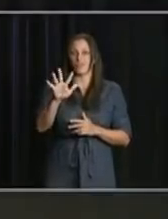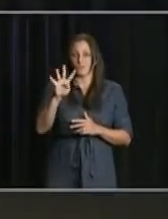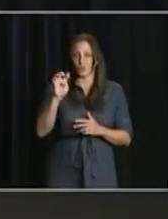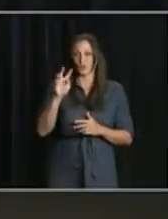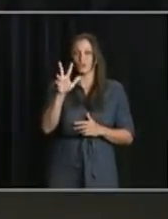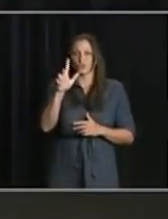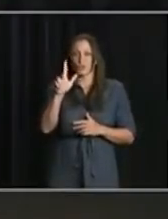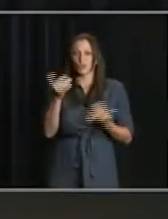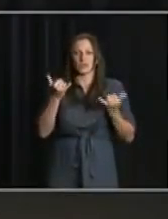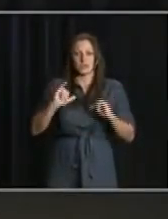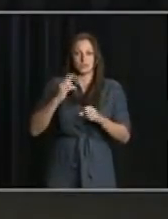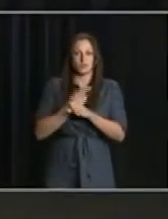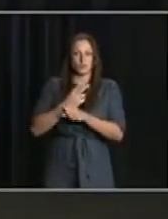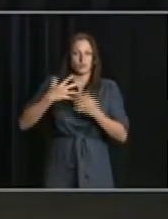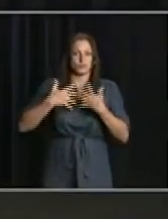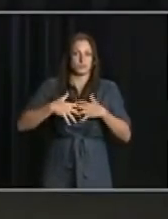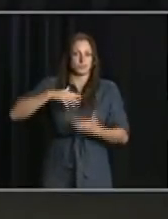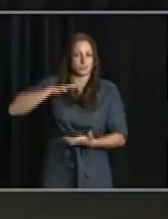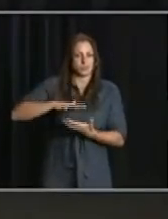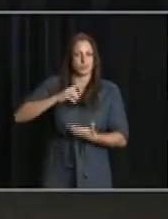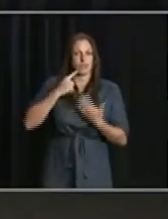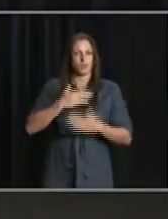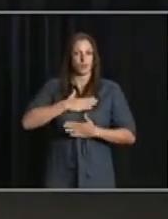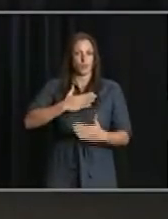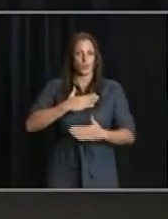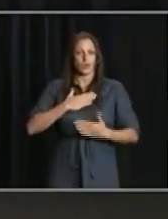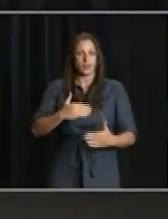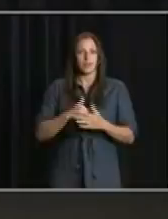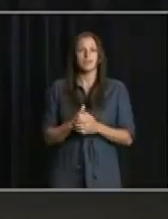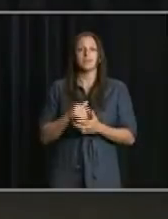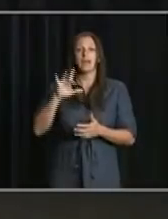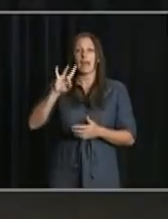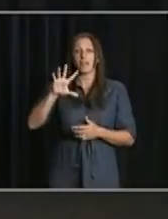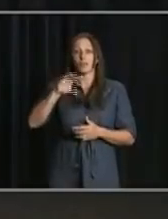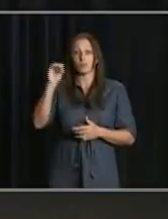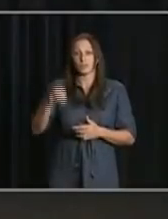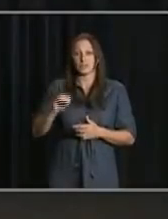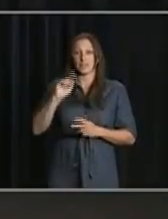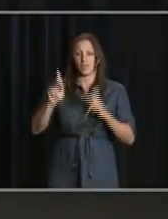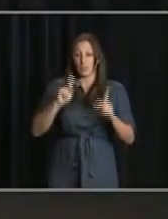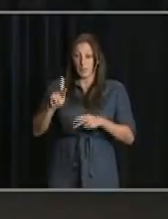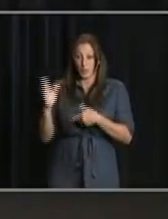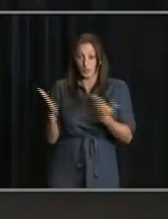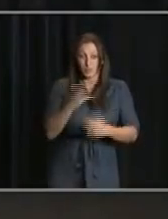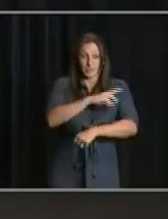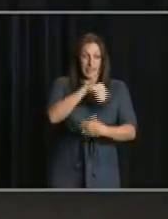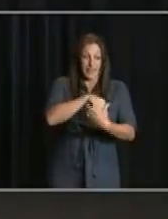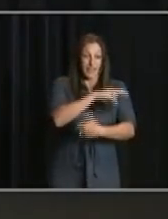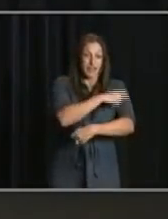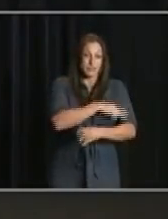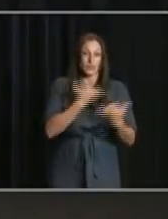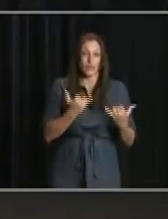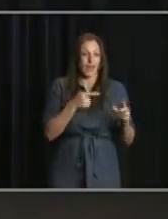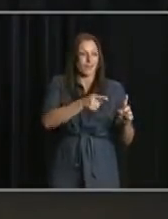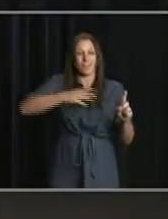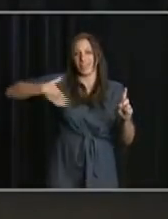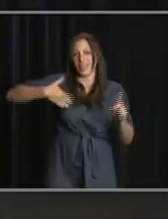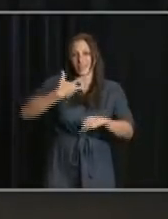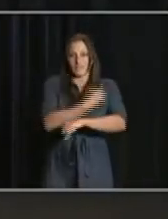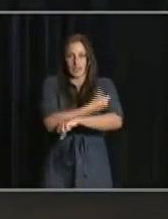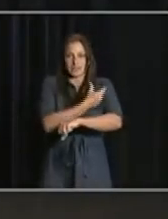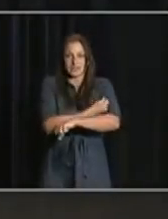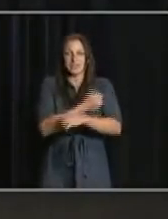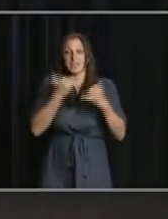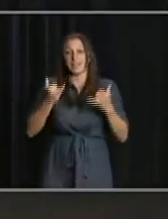numbers. 83% of patients in area hospitals are again unvaccinated. 19 patients tonight in